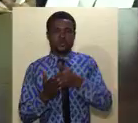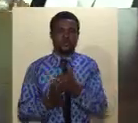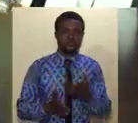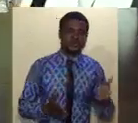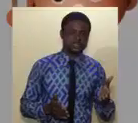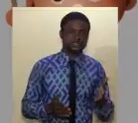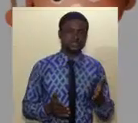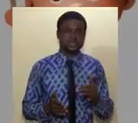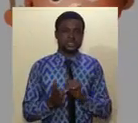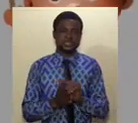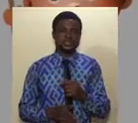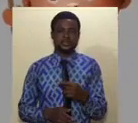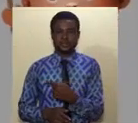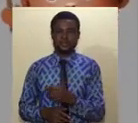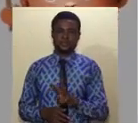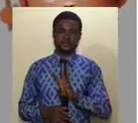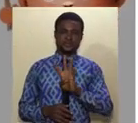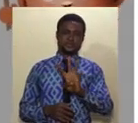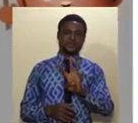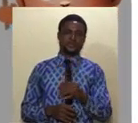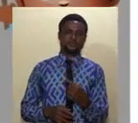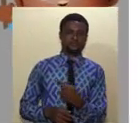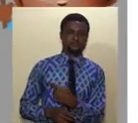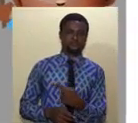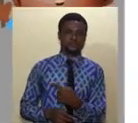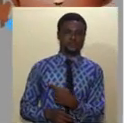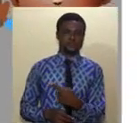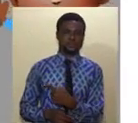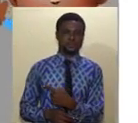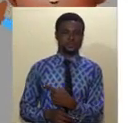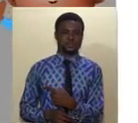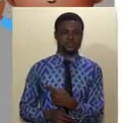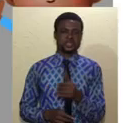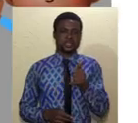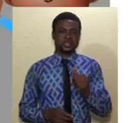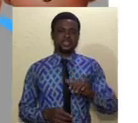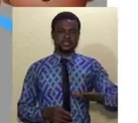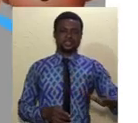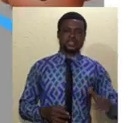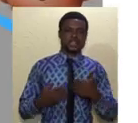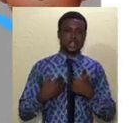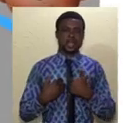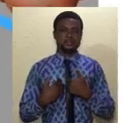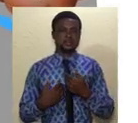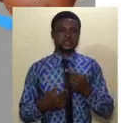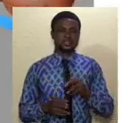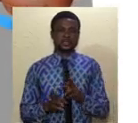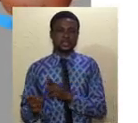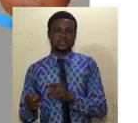them in the school. Exactly. A child has the right to education. A child has the right to good